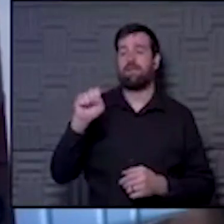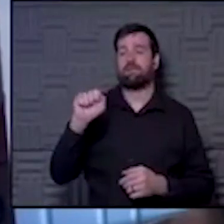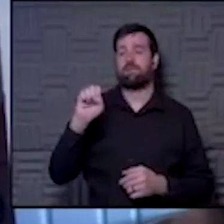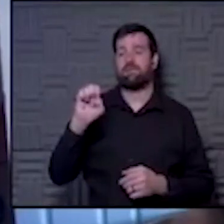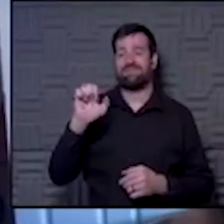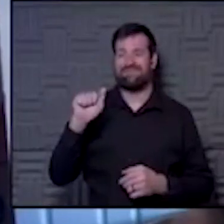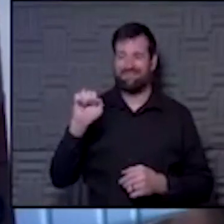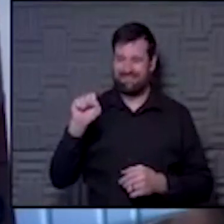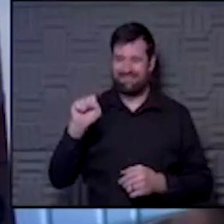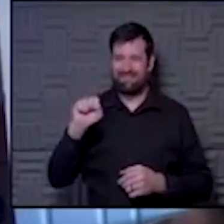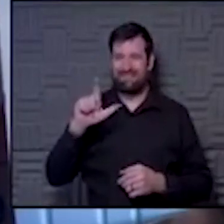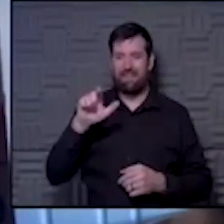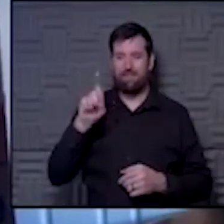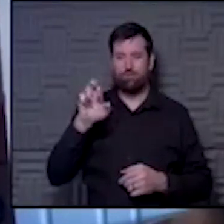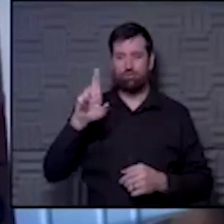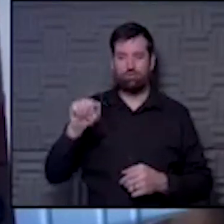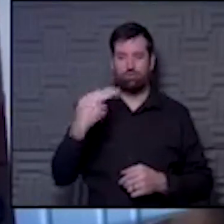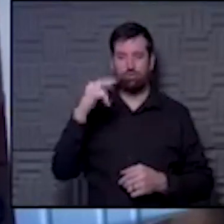kansasleadershipcenter.org,